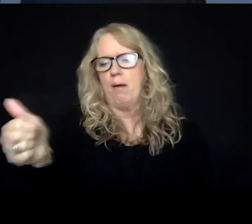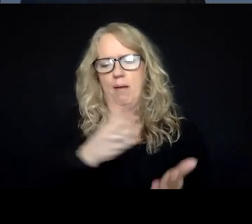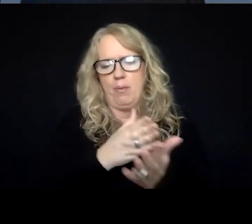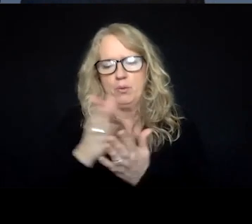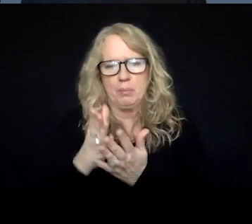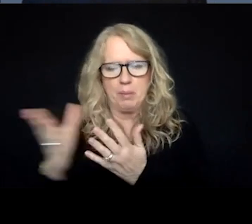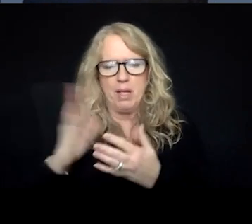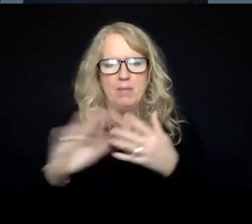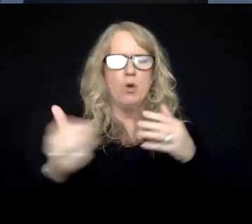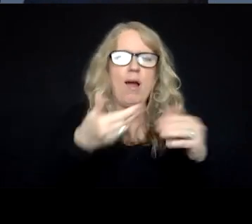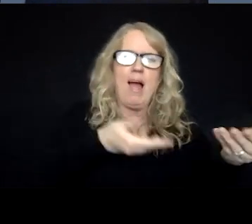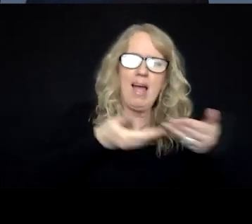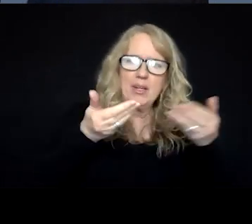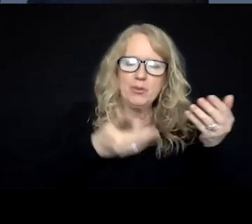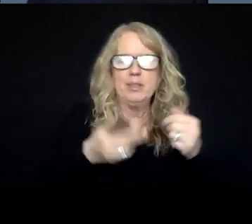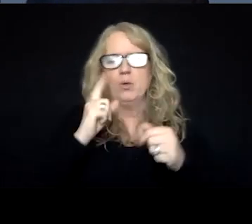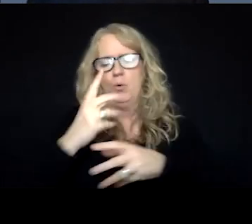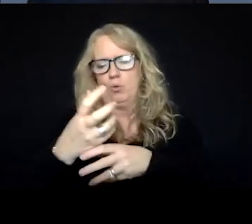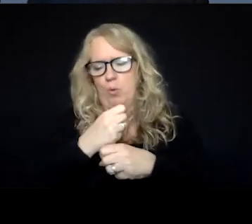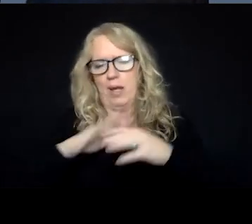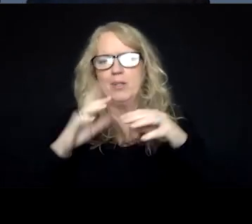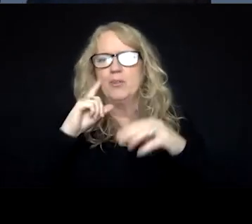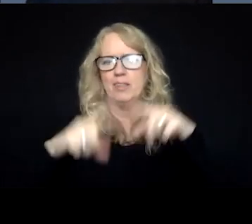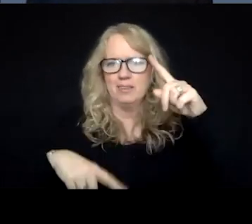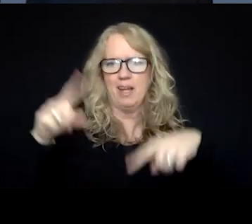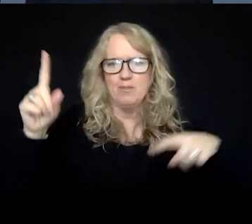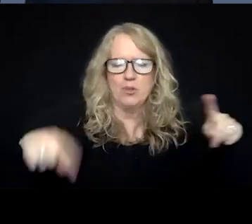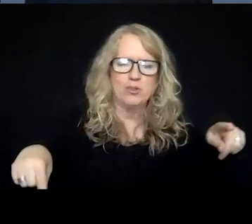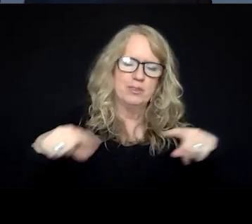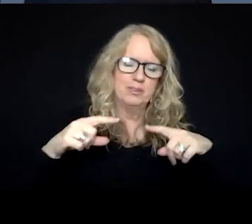or acquiring diverse perspectives. So here is the question.